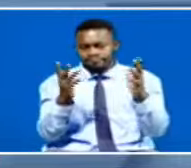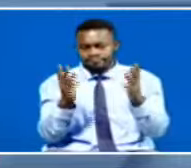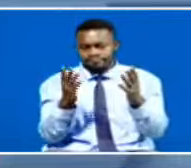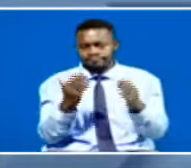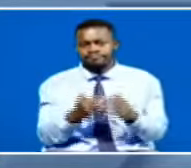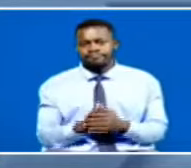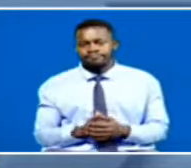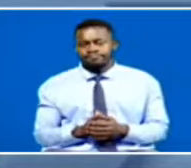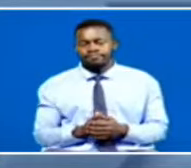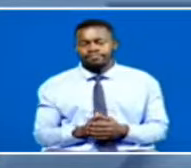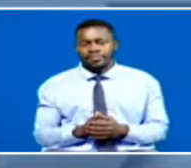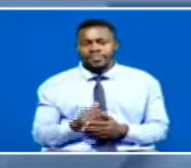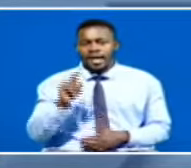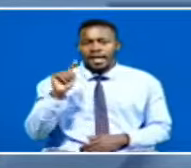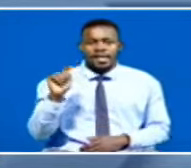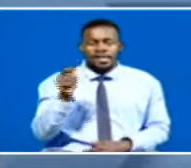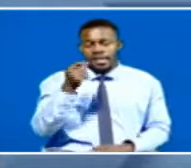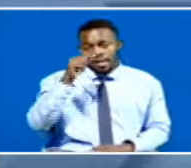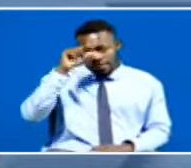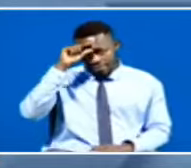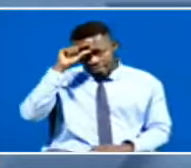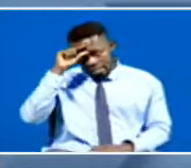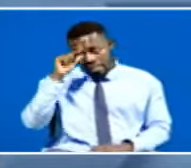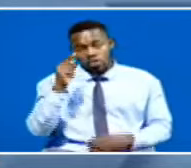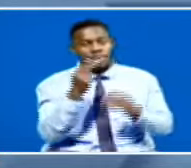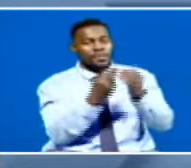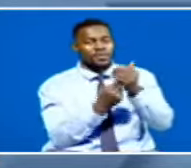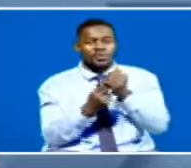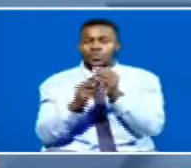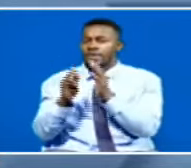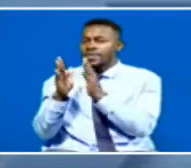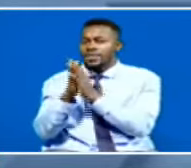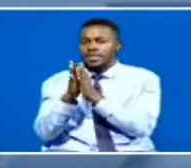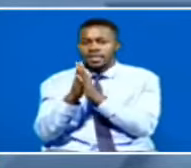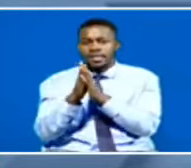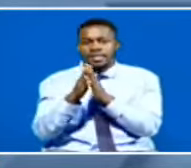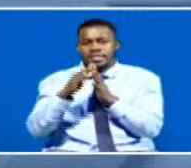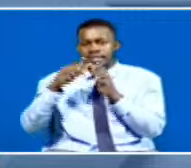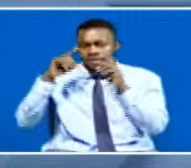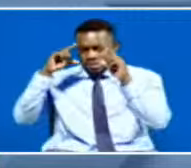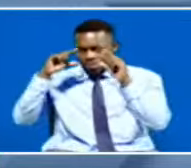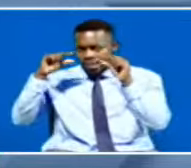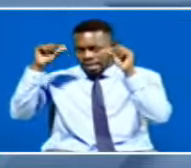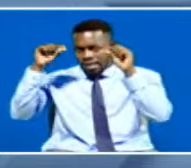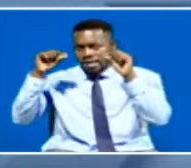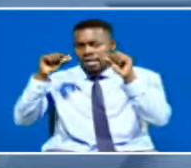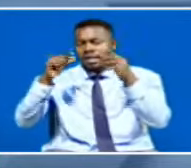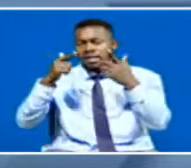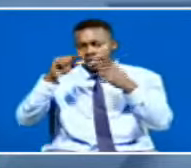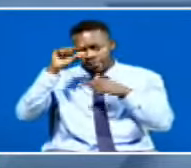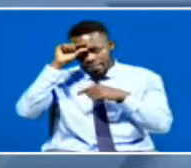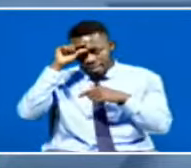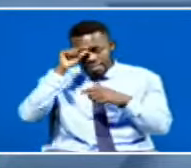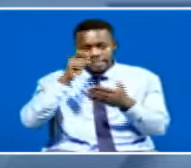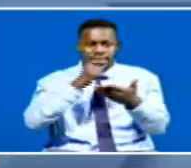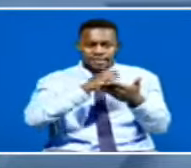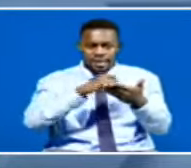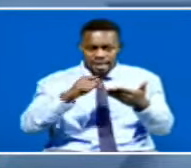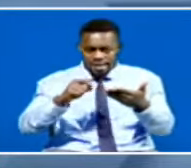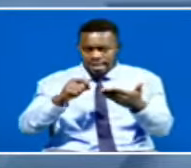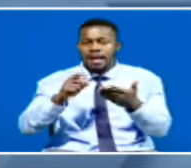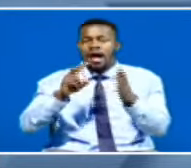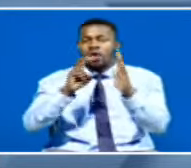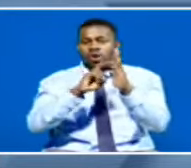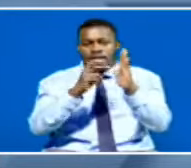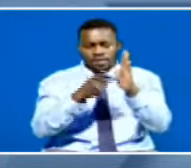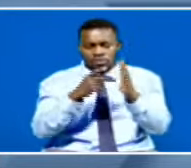Now, the government of Kenya, in collaboration with the government of Japan, has signed an agreement that will ensure construction of